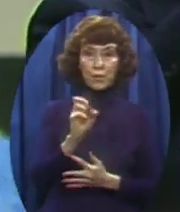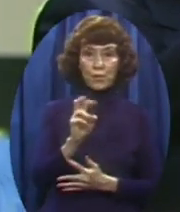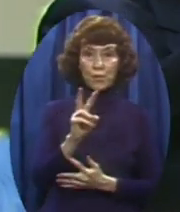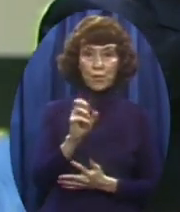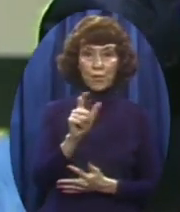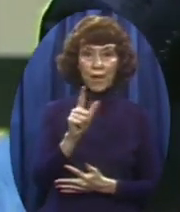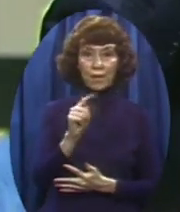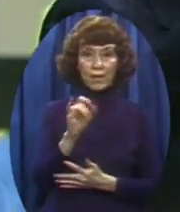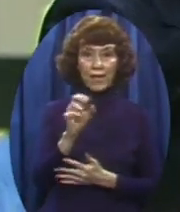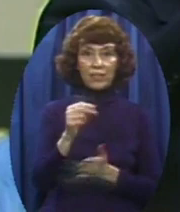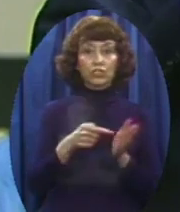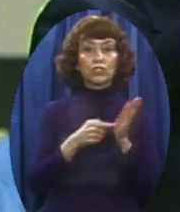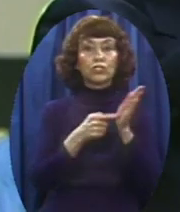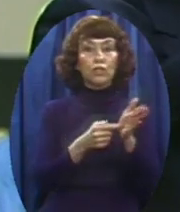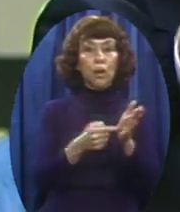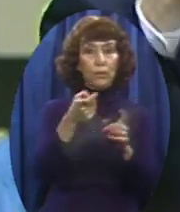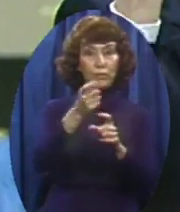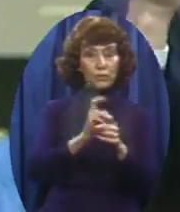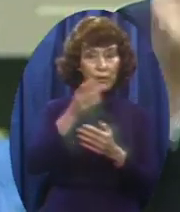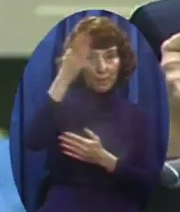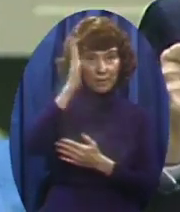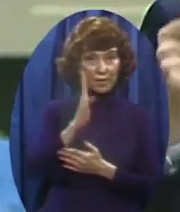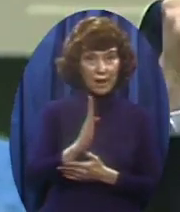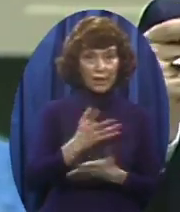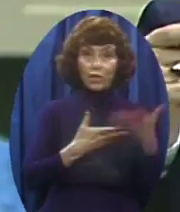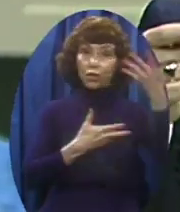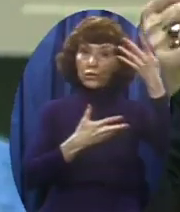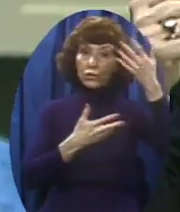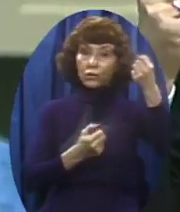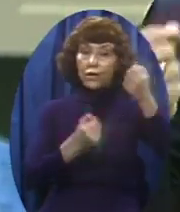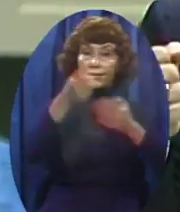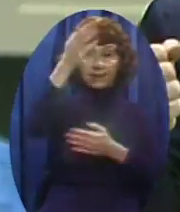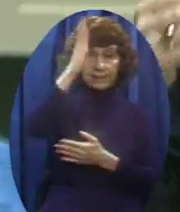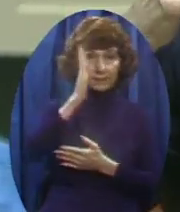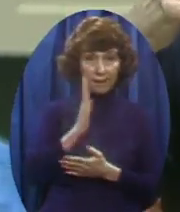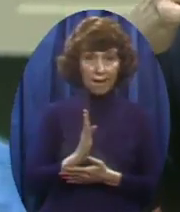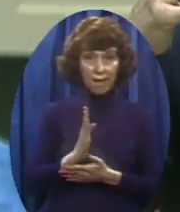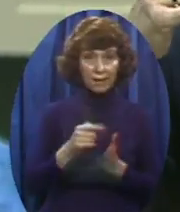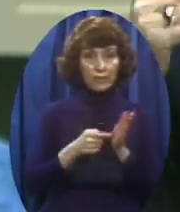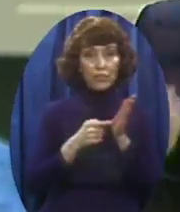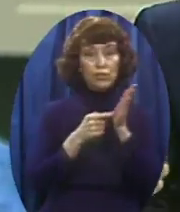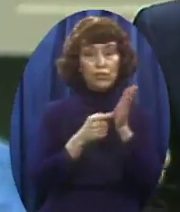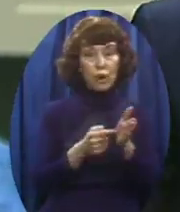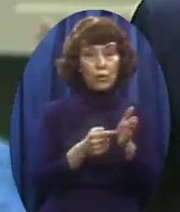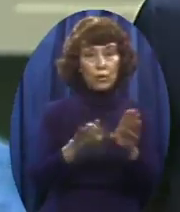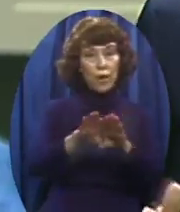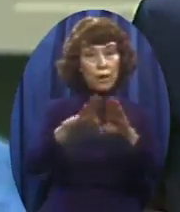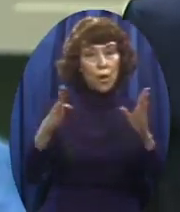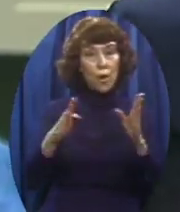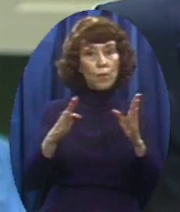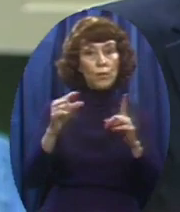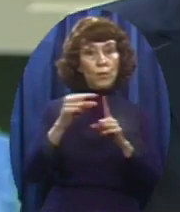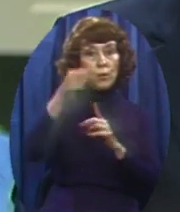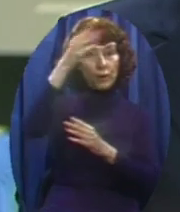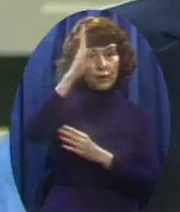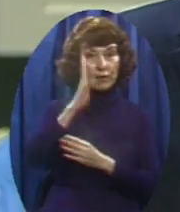Trust the Lord to reveal the Word to you. As every day you look into the Word, ask God to open it to you. What about